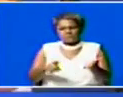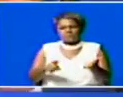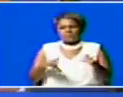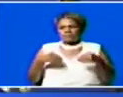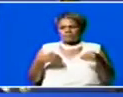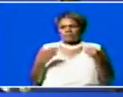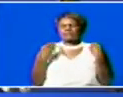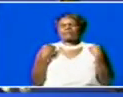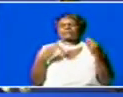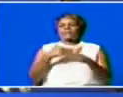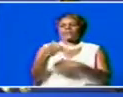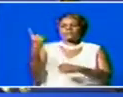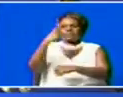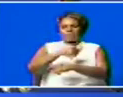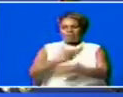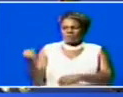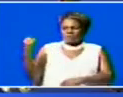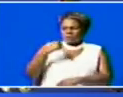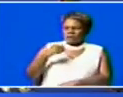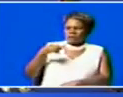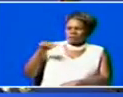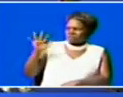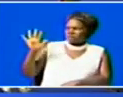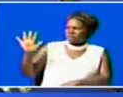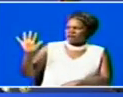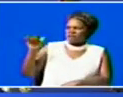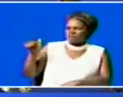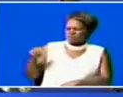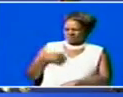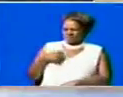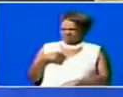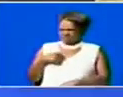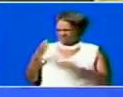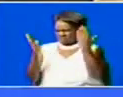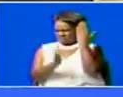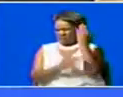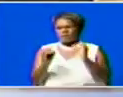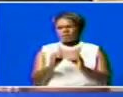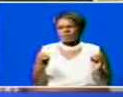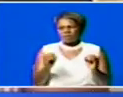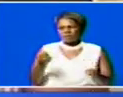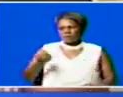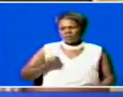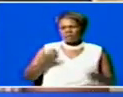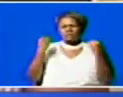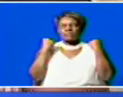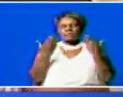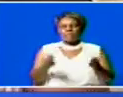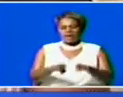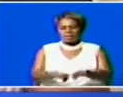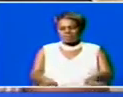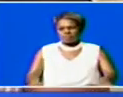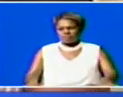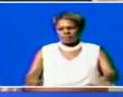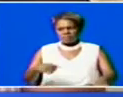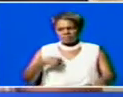slept the following day, and I woke up at 5. Oh. It was okay. I didn't feel that bad. In there were ladies who were sleeping on the floor.